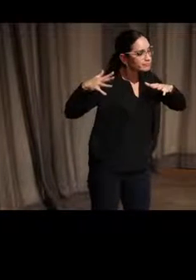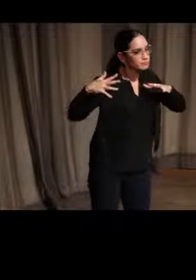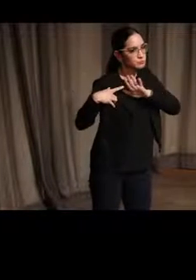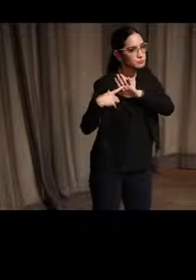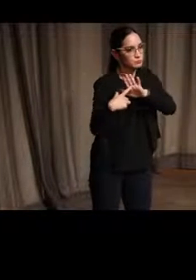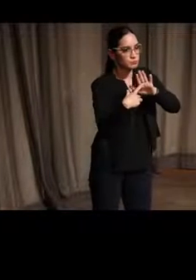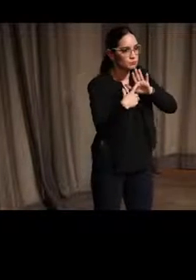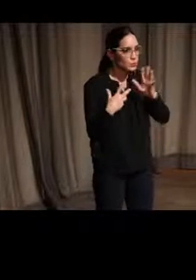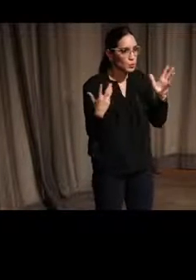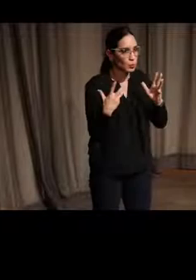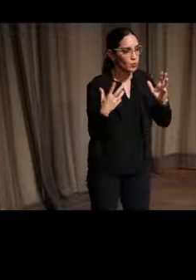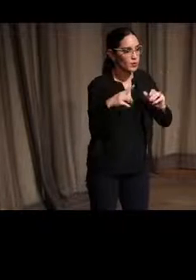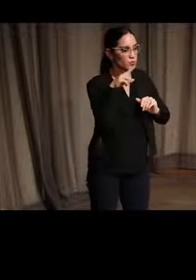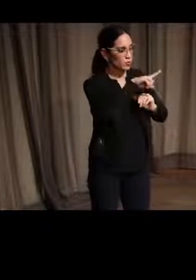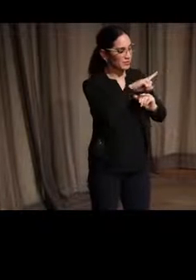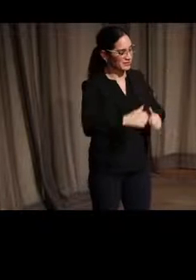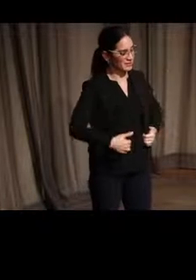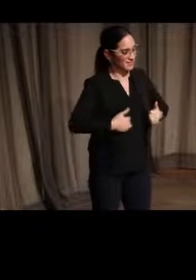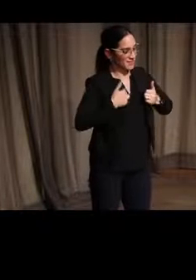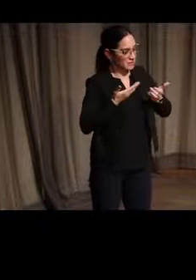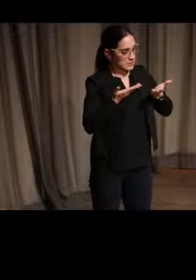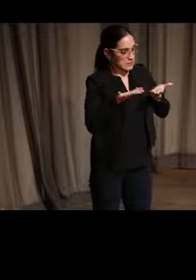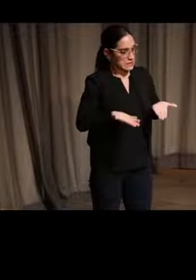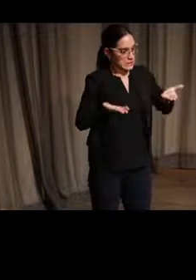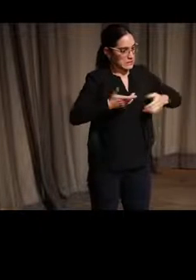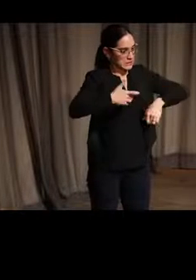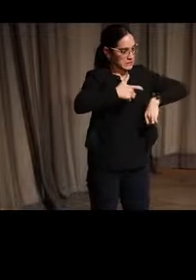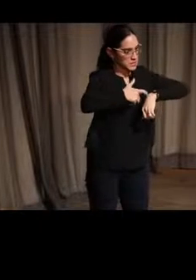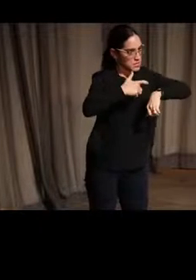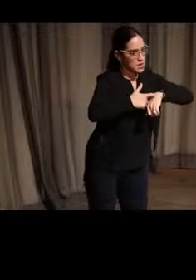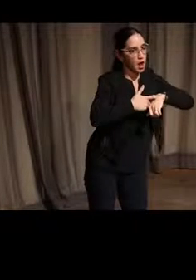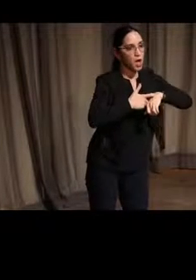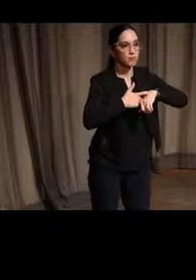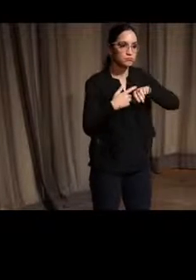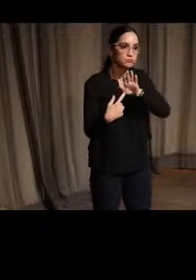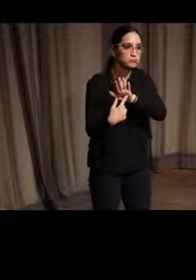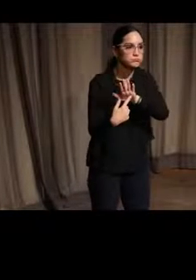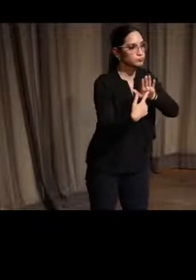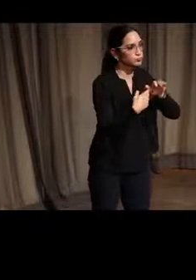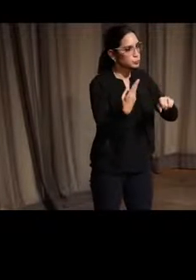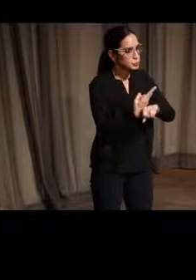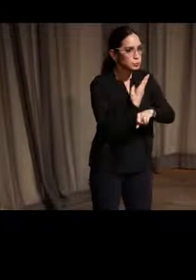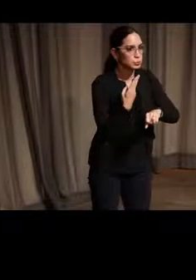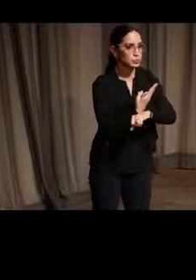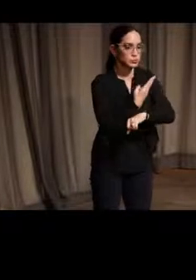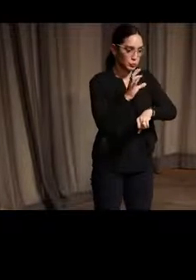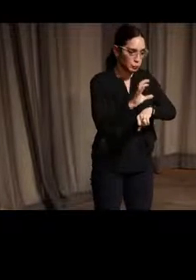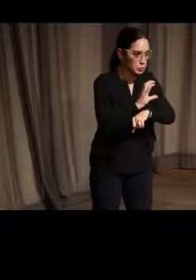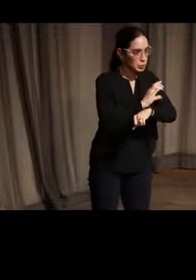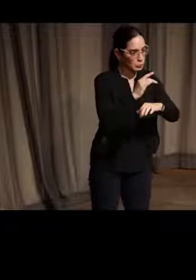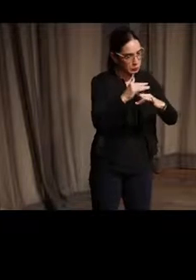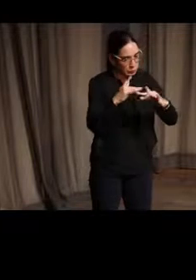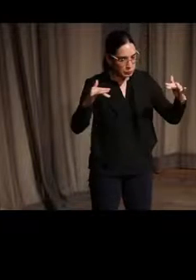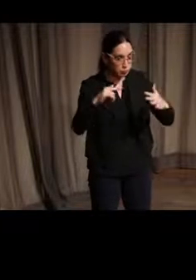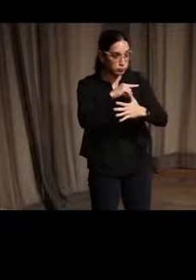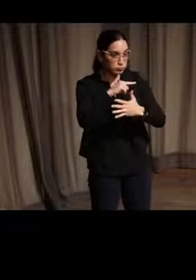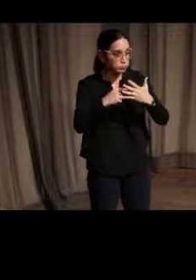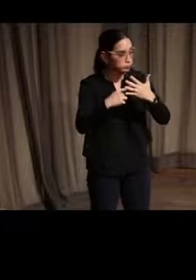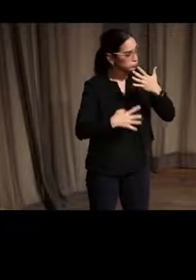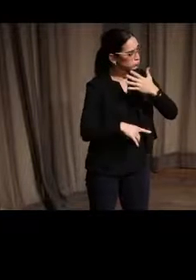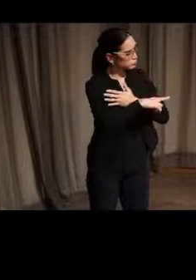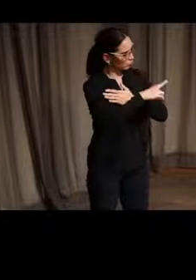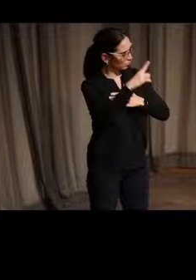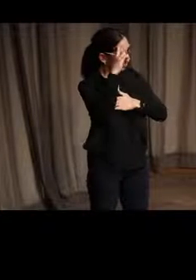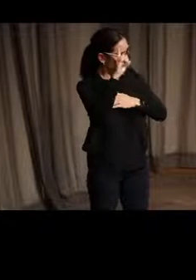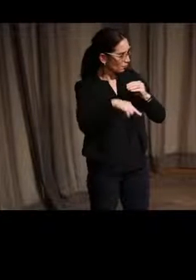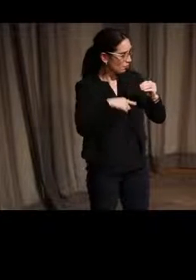referring to the fact that we live in this moment of sort of mass digital surveillance. So was that something that you also had in mind as you were